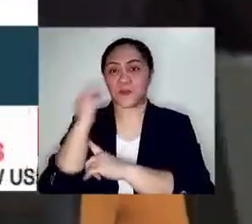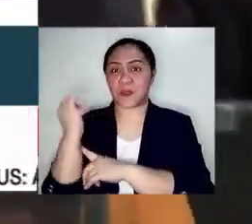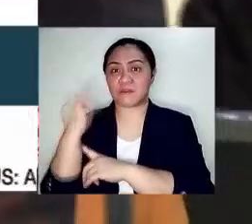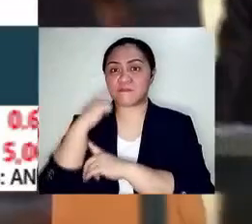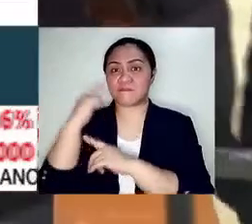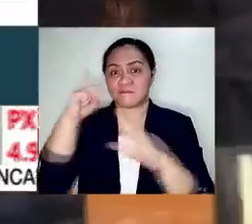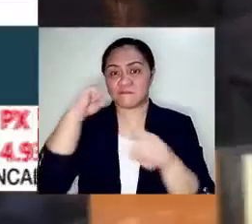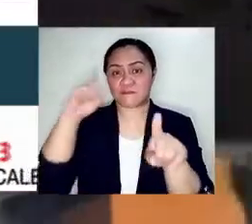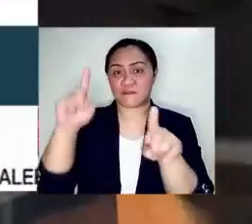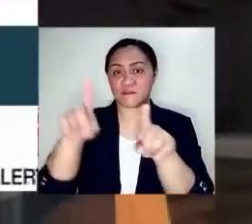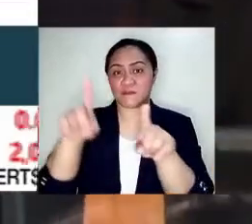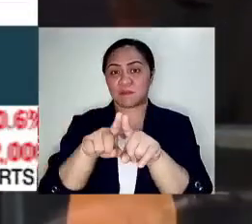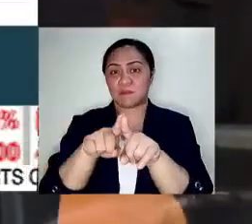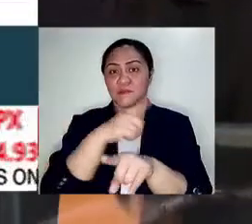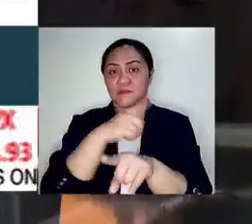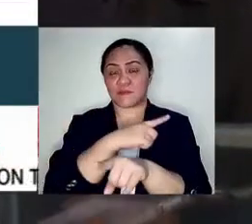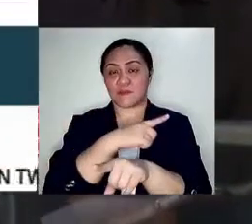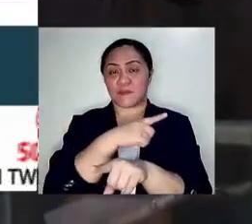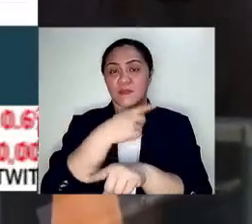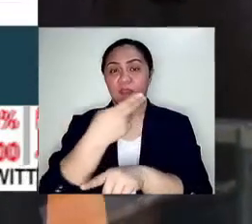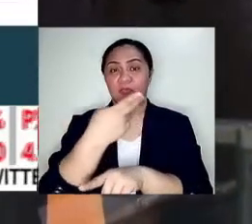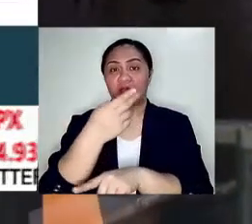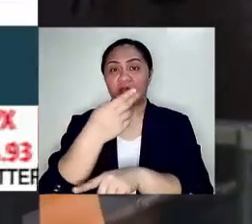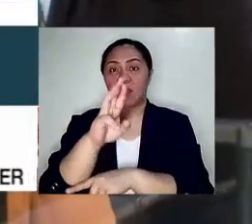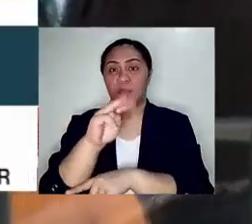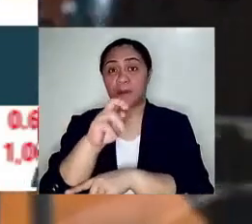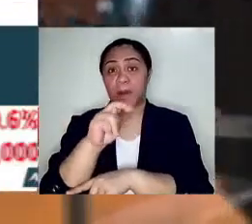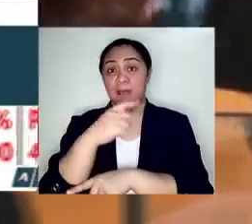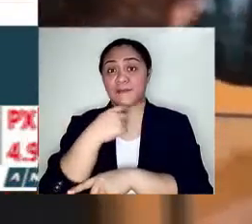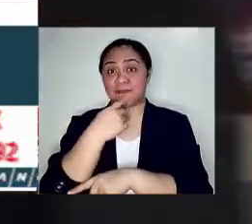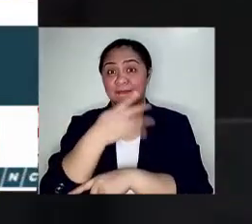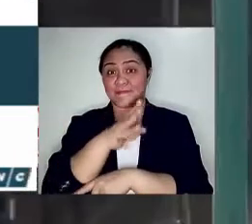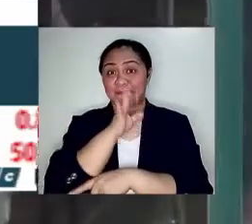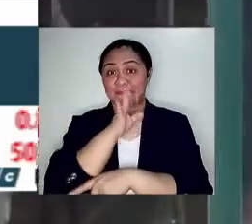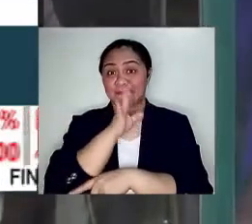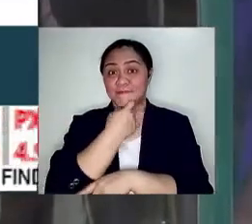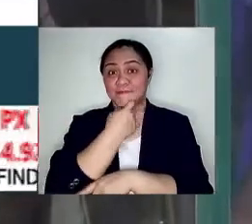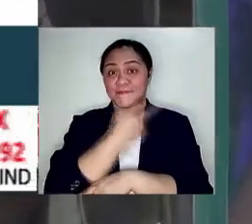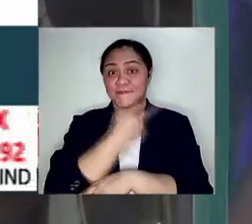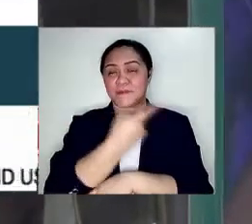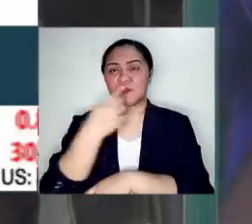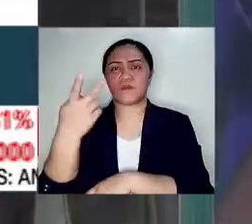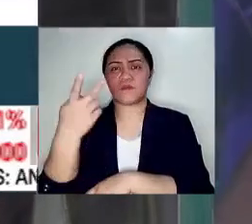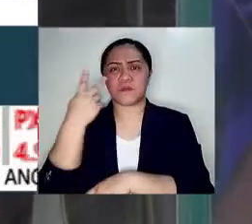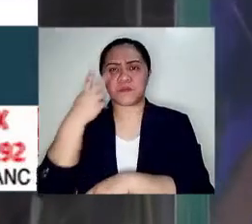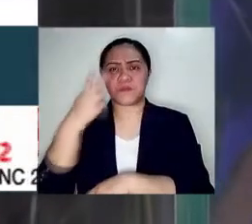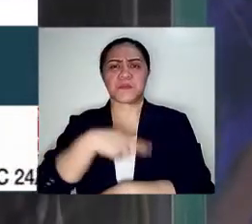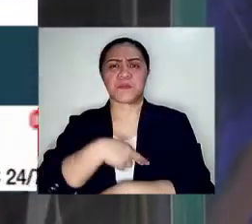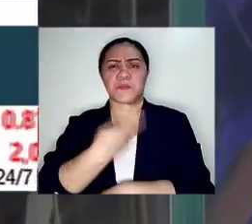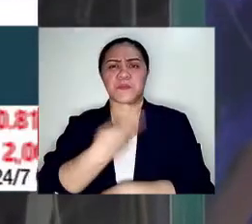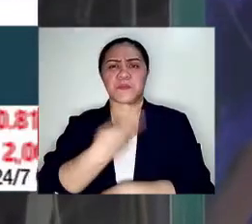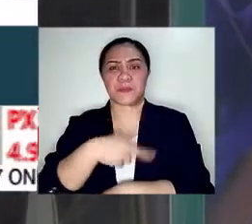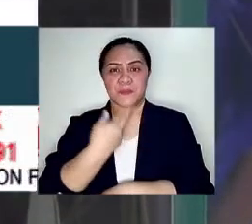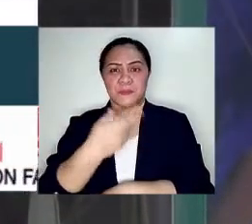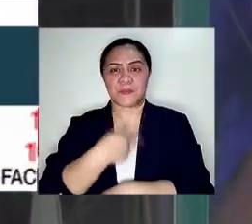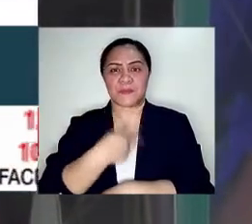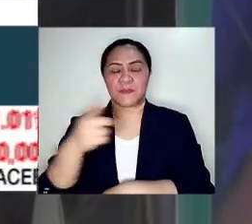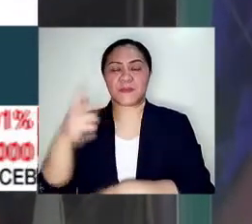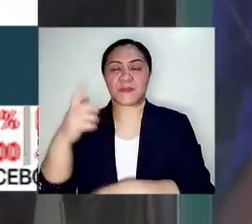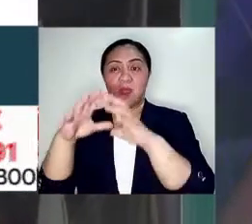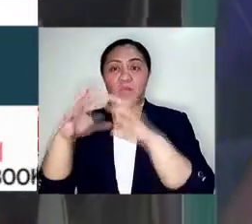raised by Professor Herman, and add that when I saw the reactions of global leaders, especially